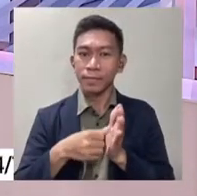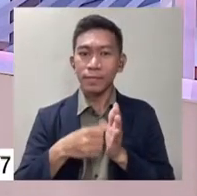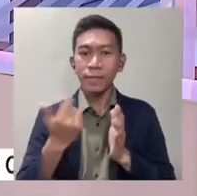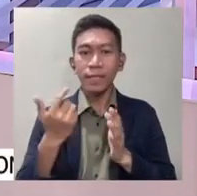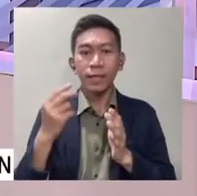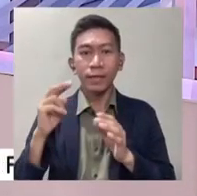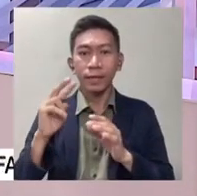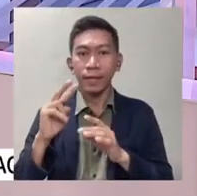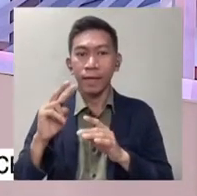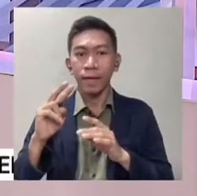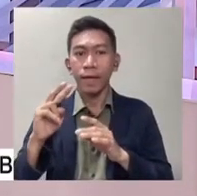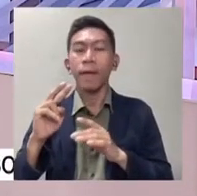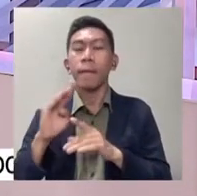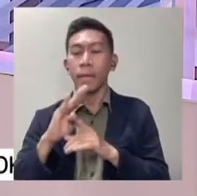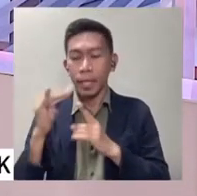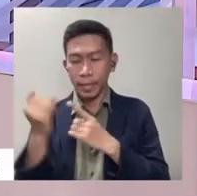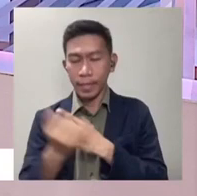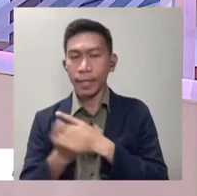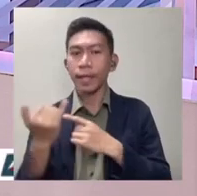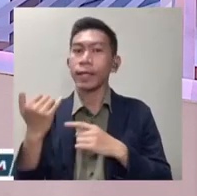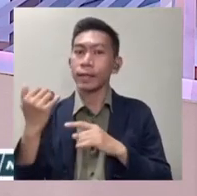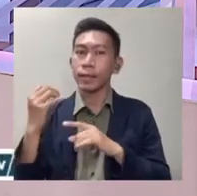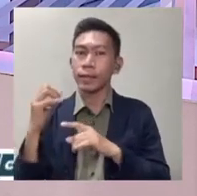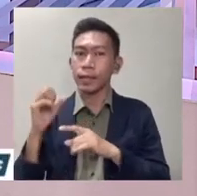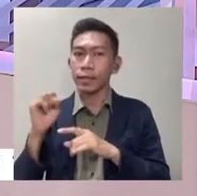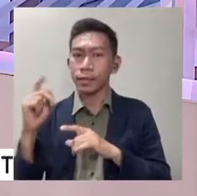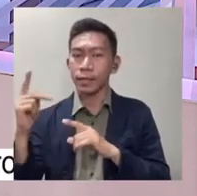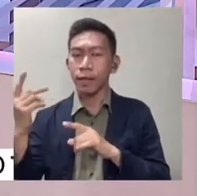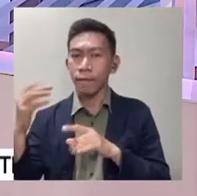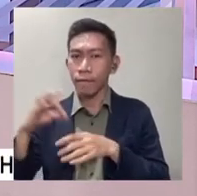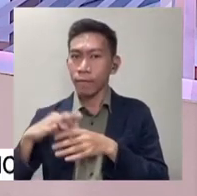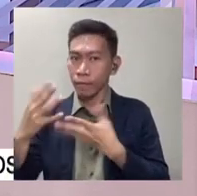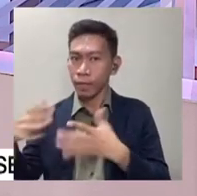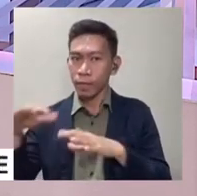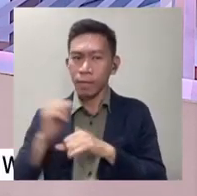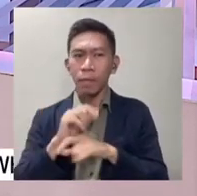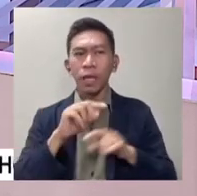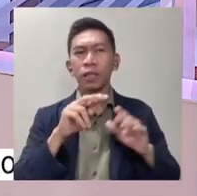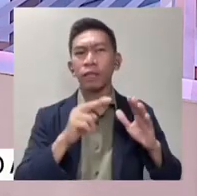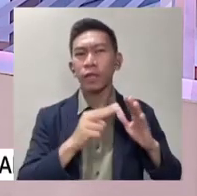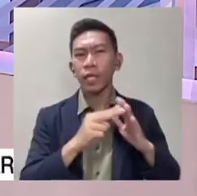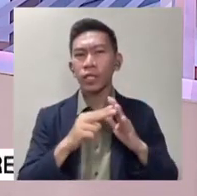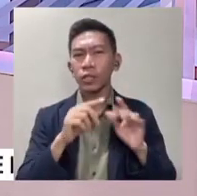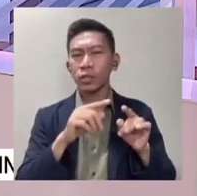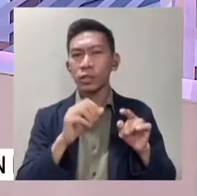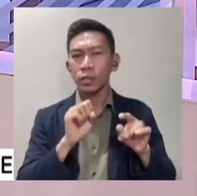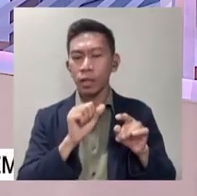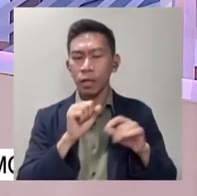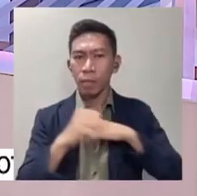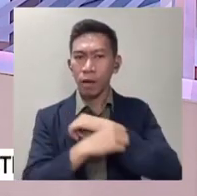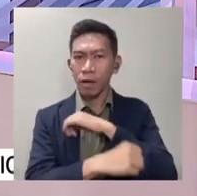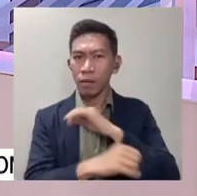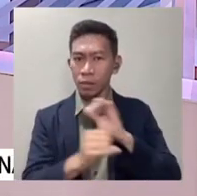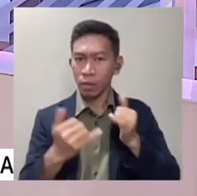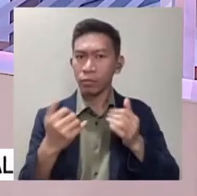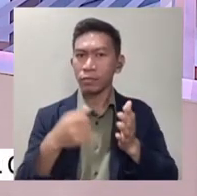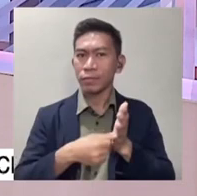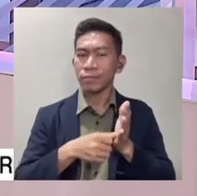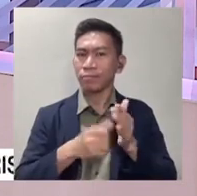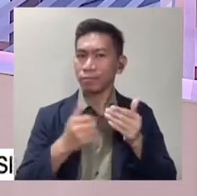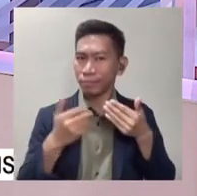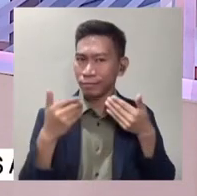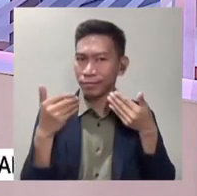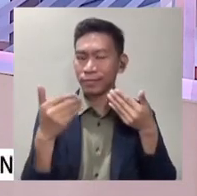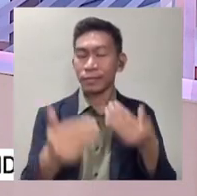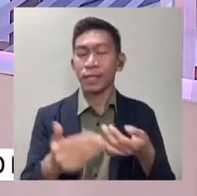council polls wrapped up in the country. But for residents in a village in Samar, the voting process is still ongoing. Victoria Tula now